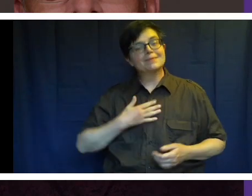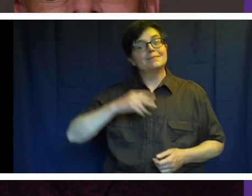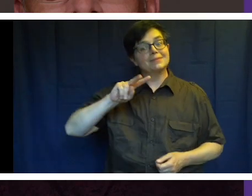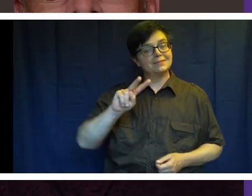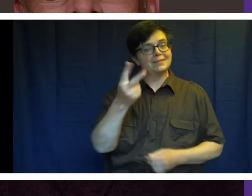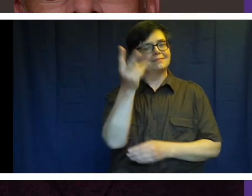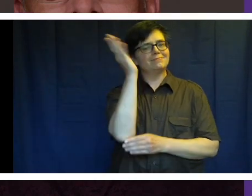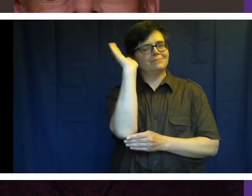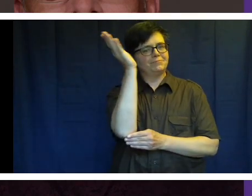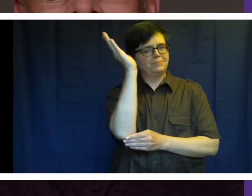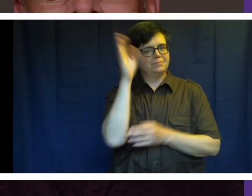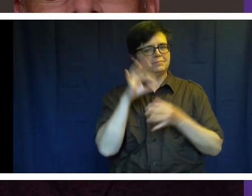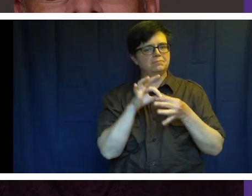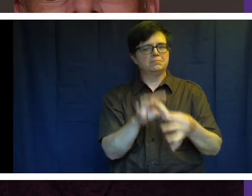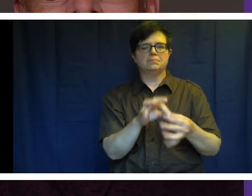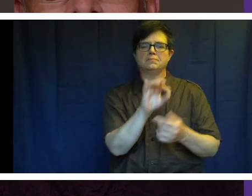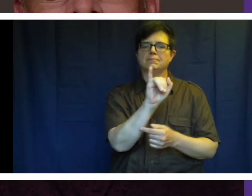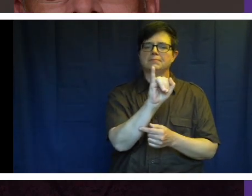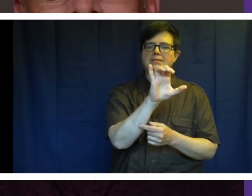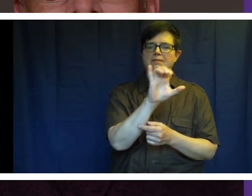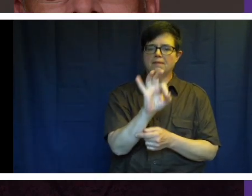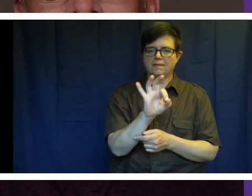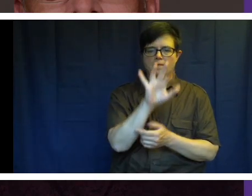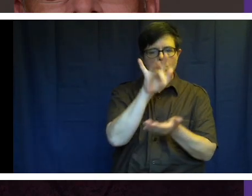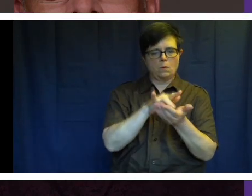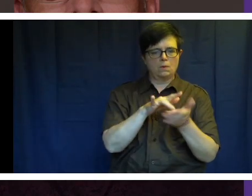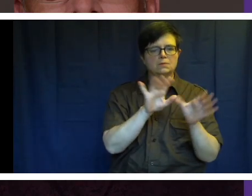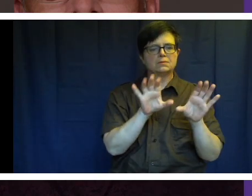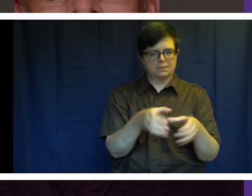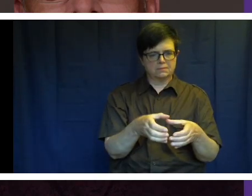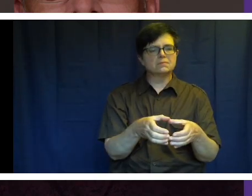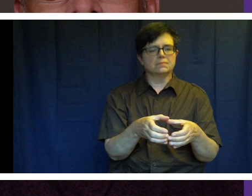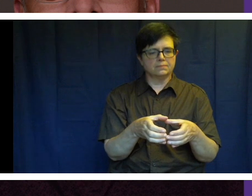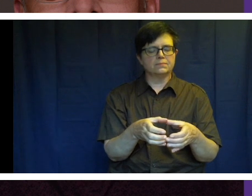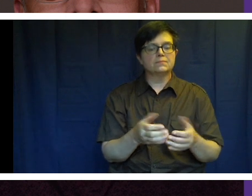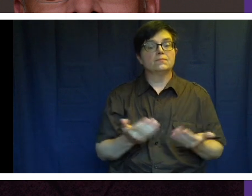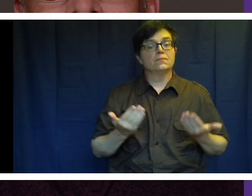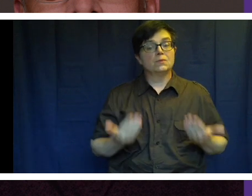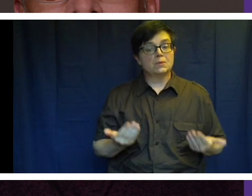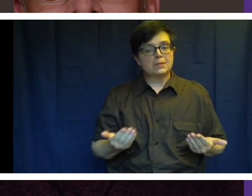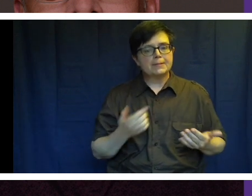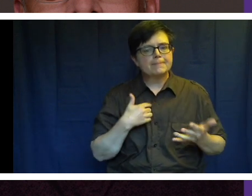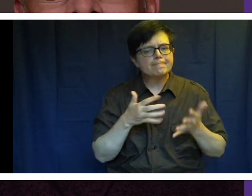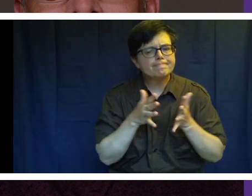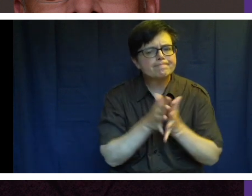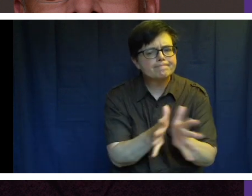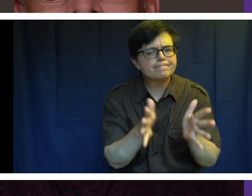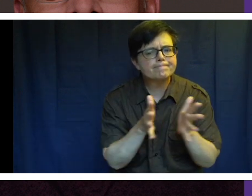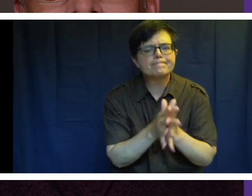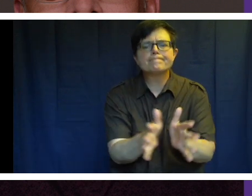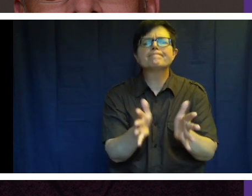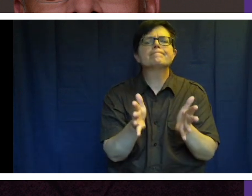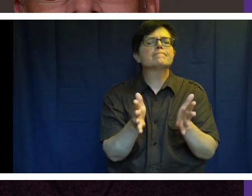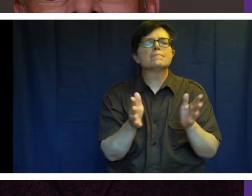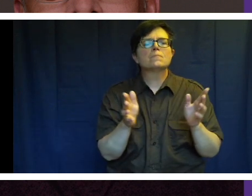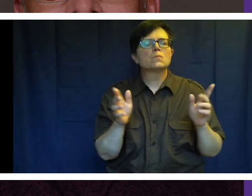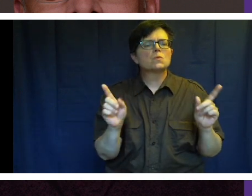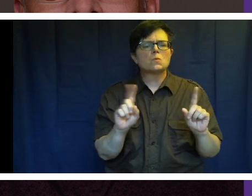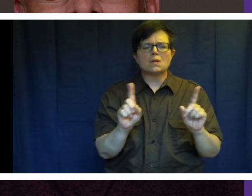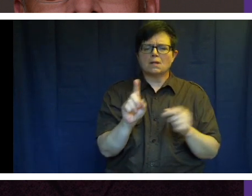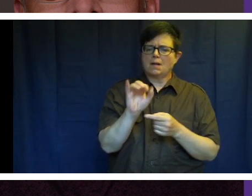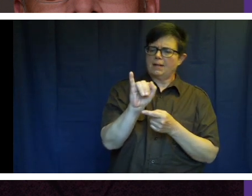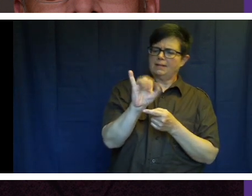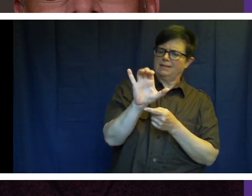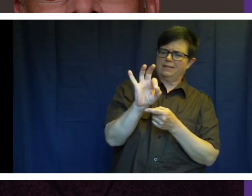Hello and welcome to our second presentation on the ICF Core Sets. Today I will answer the questions: